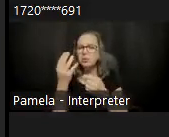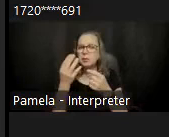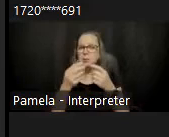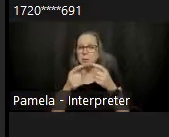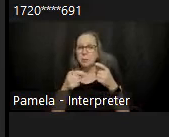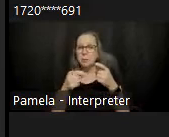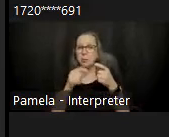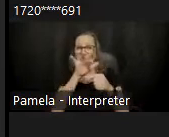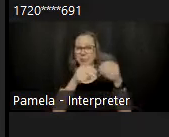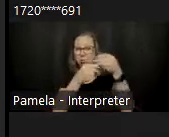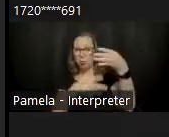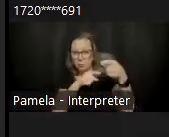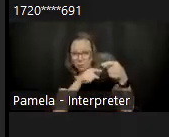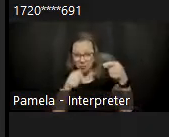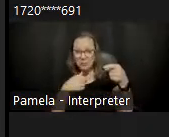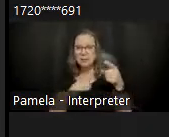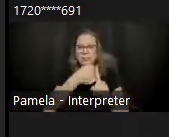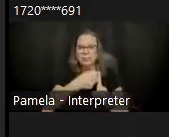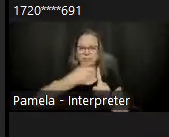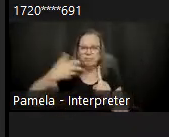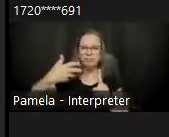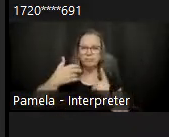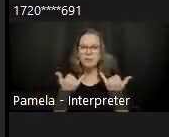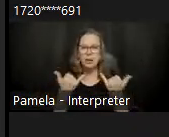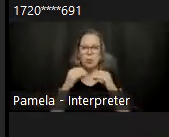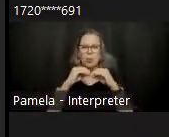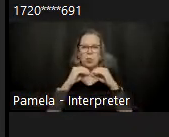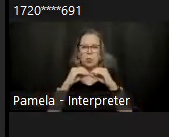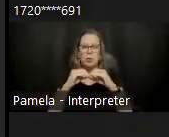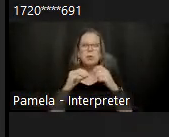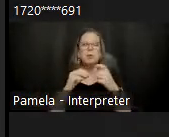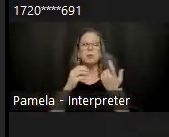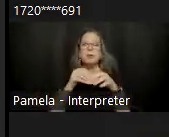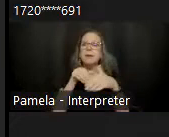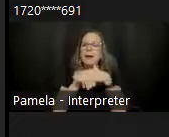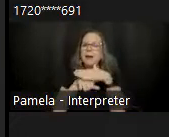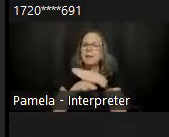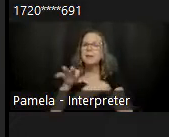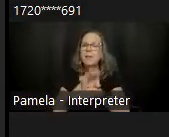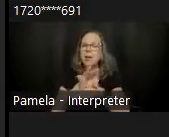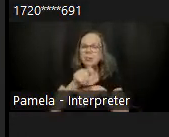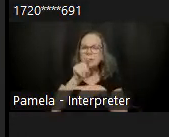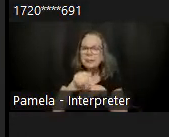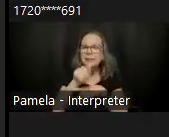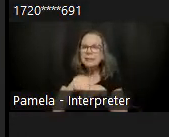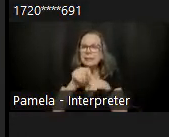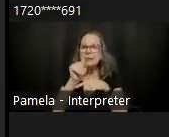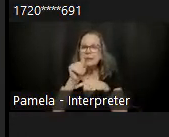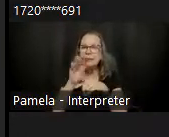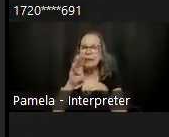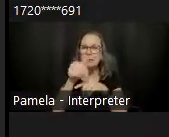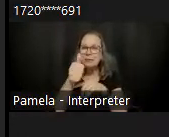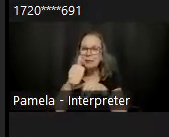menu has expanded. And so now we have an Access and Functional Needs Resources tab, in